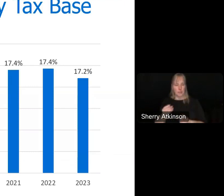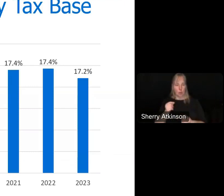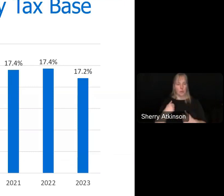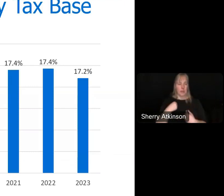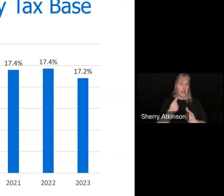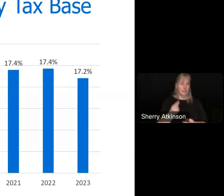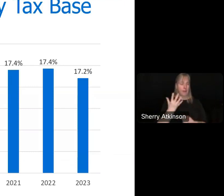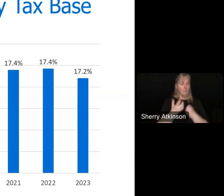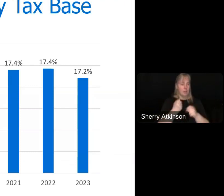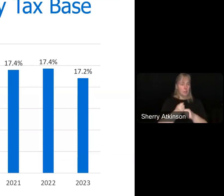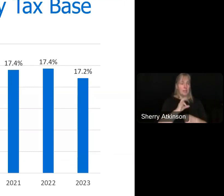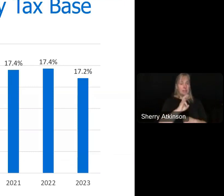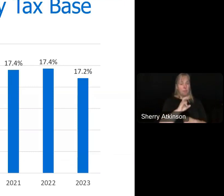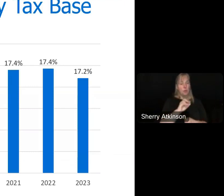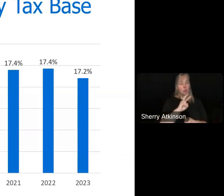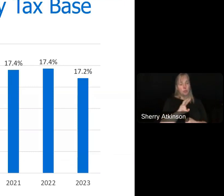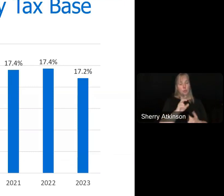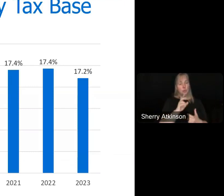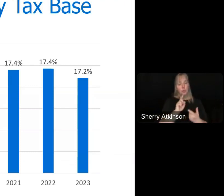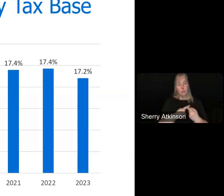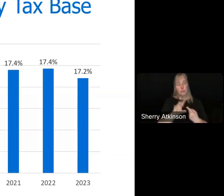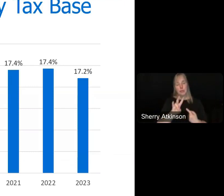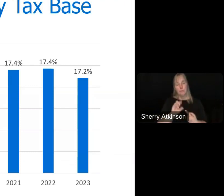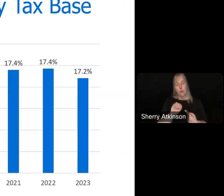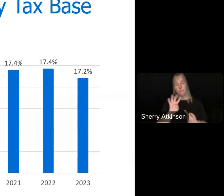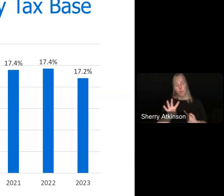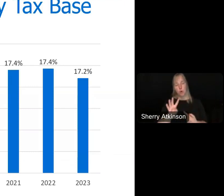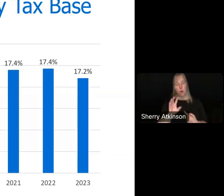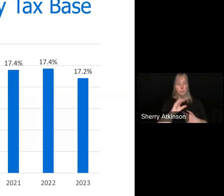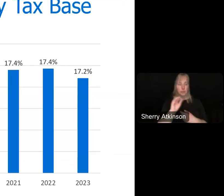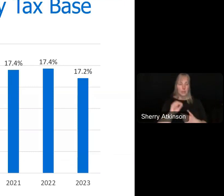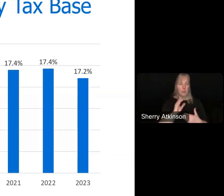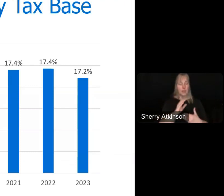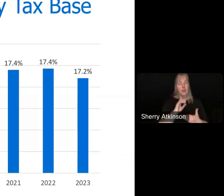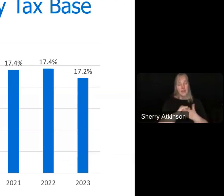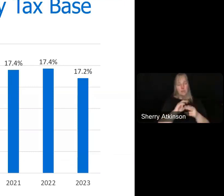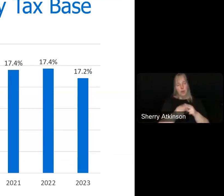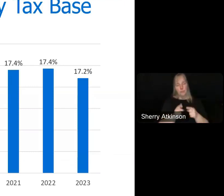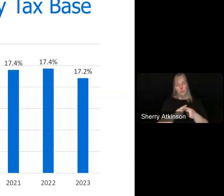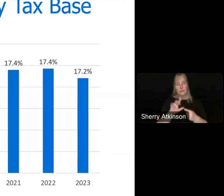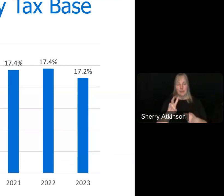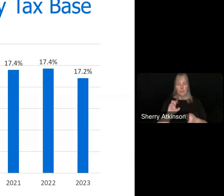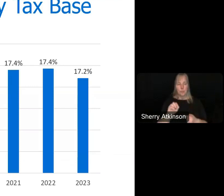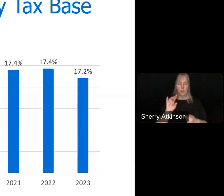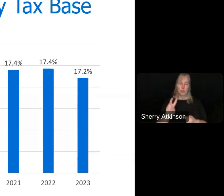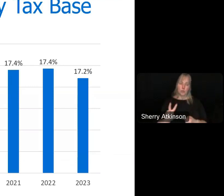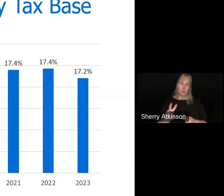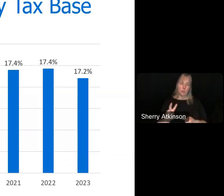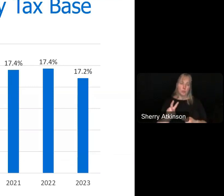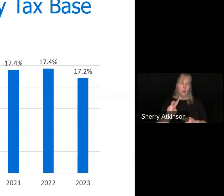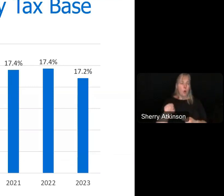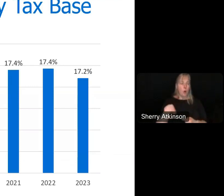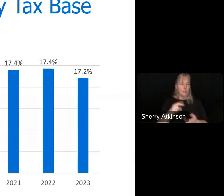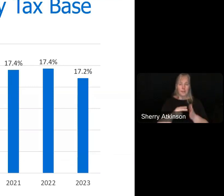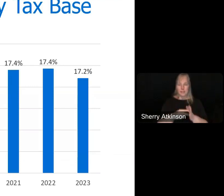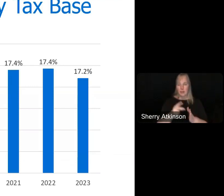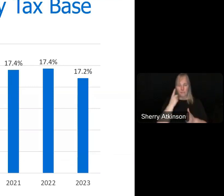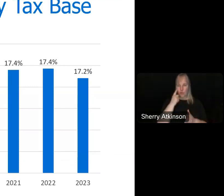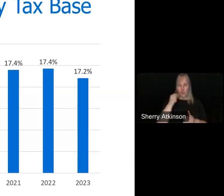and 7.4%. That dropped to 7.2 just means that for this last